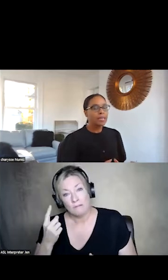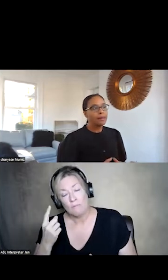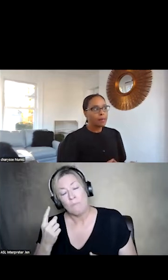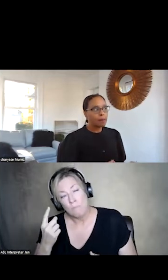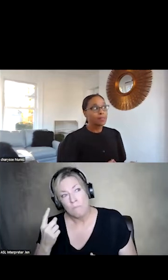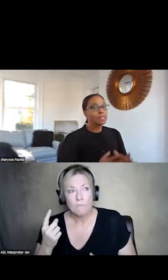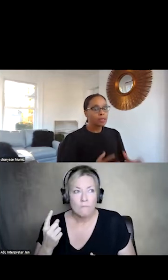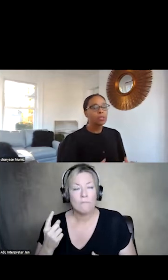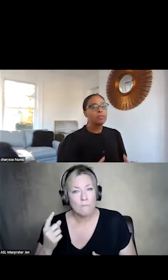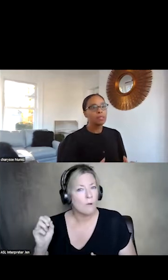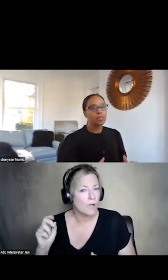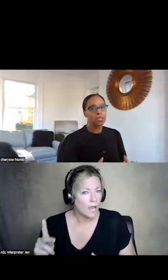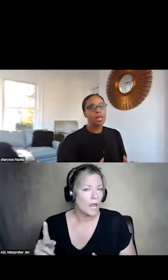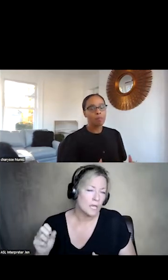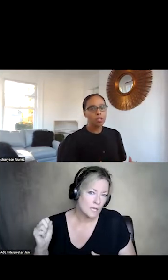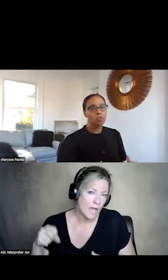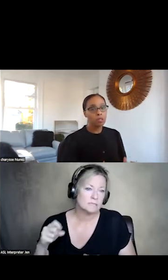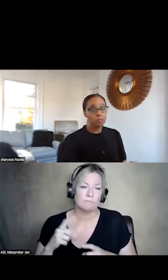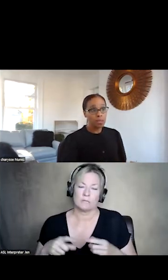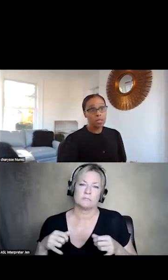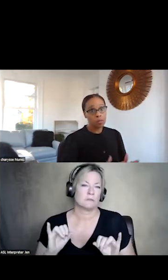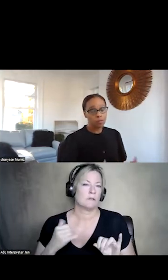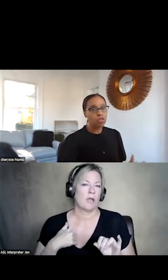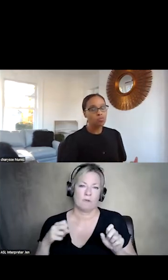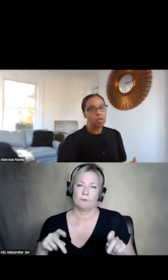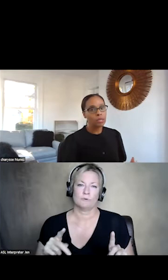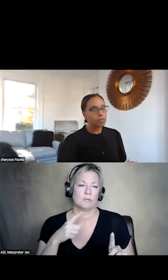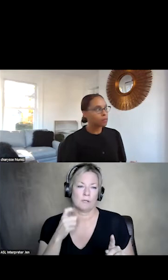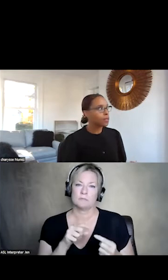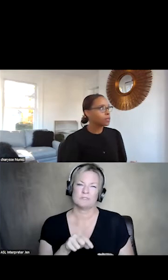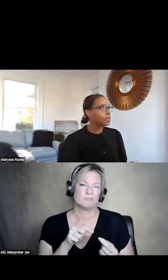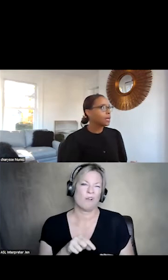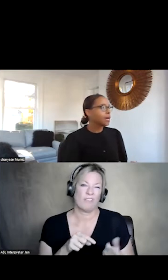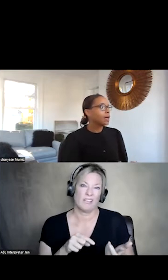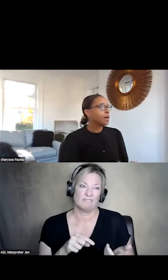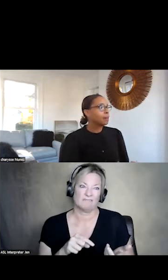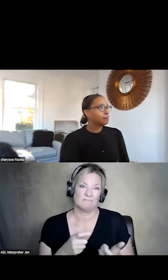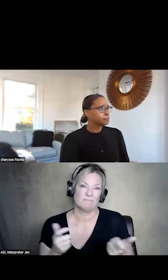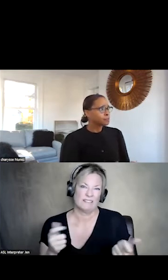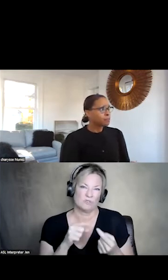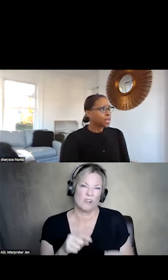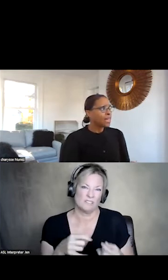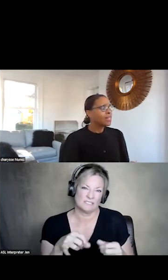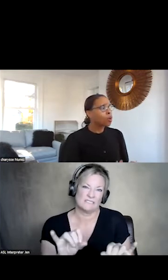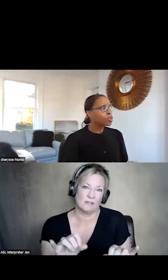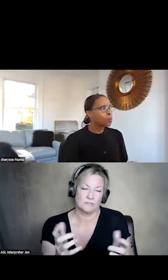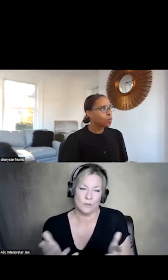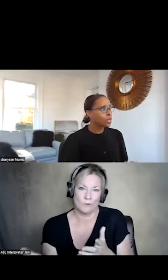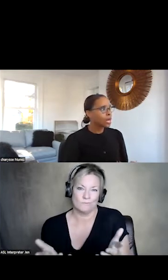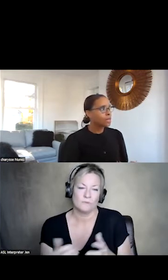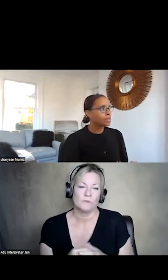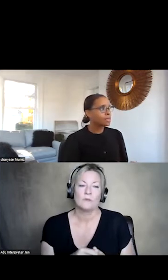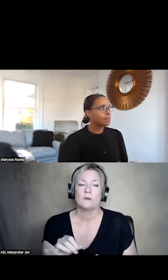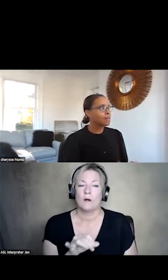that, clearly there's still opportunity because they're struggling severely. And they're also